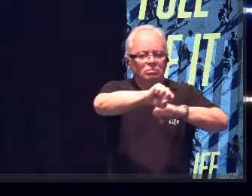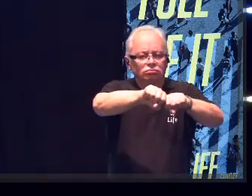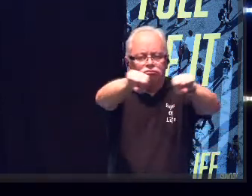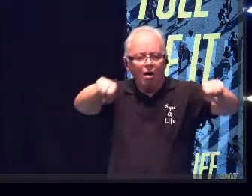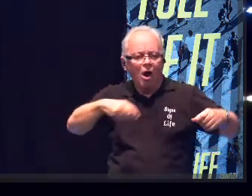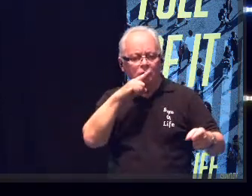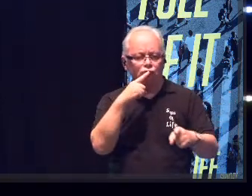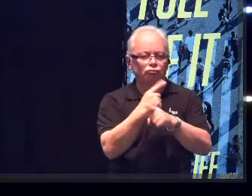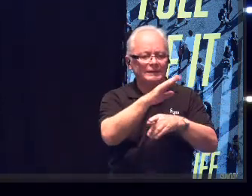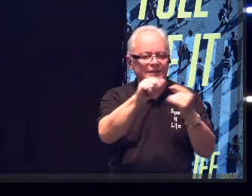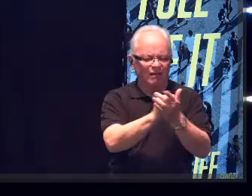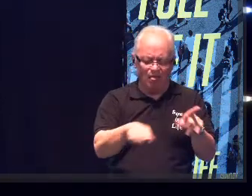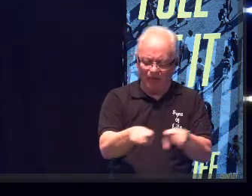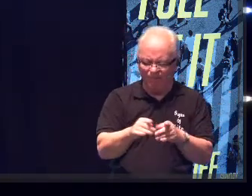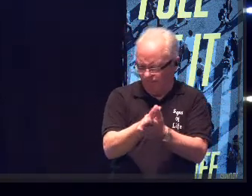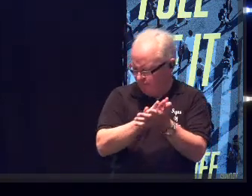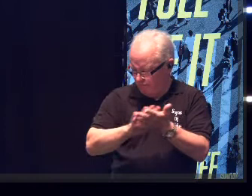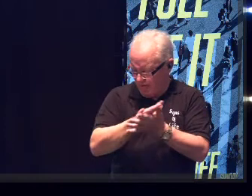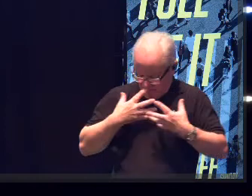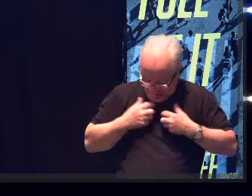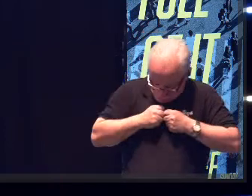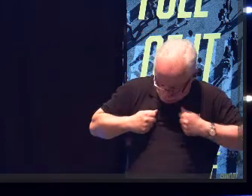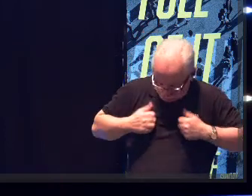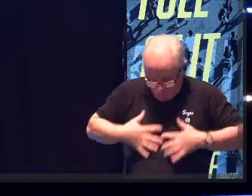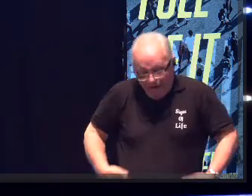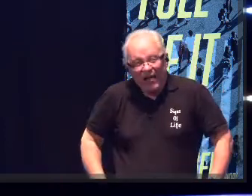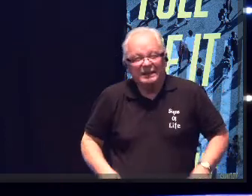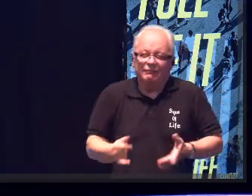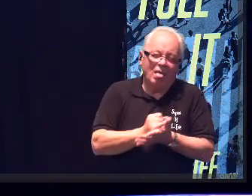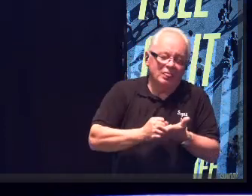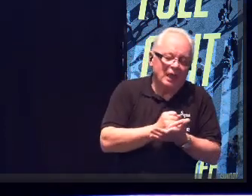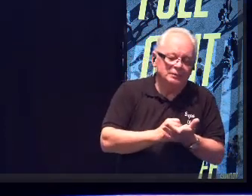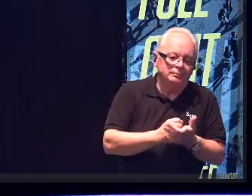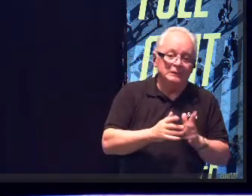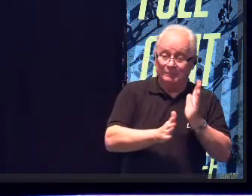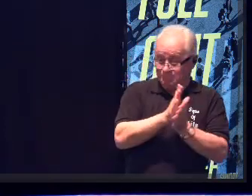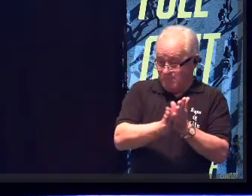are like filthy rags." Even the stuff that we do that is good